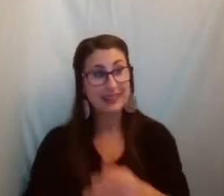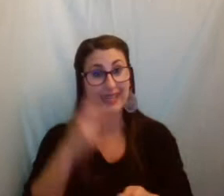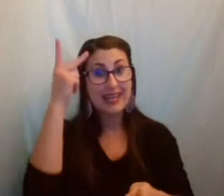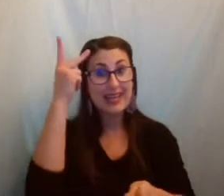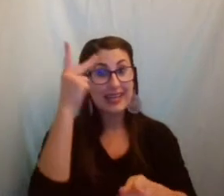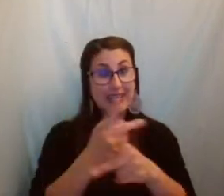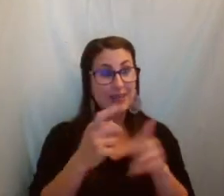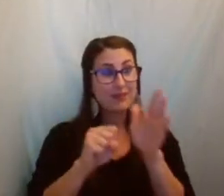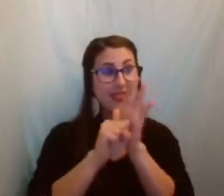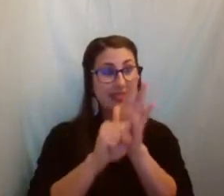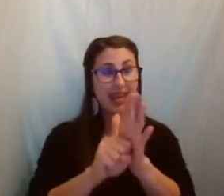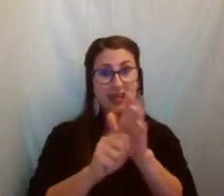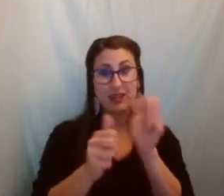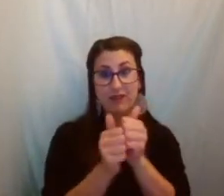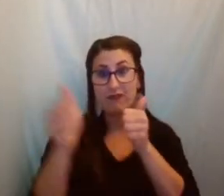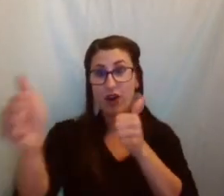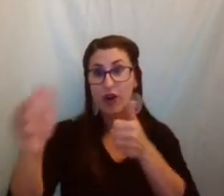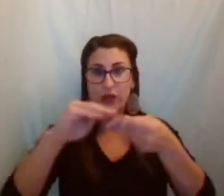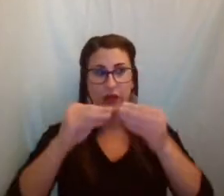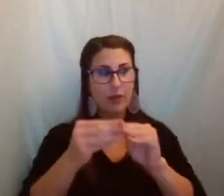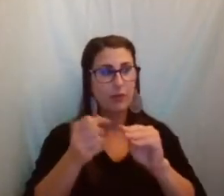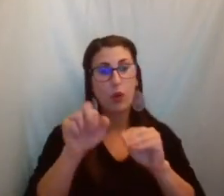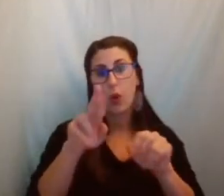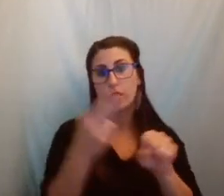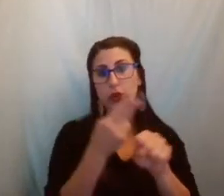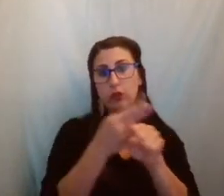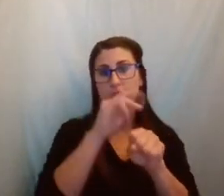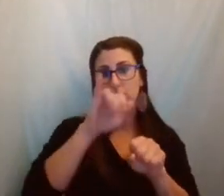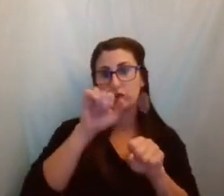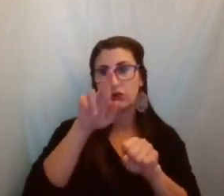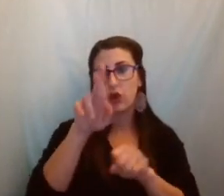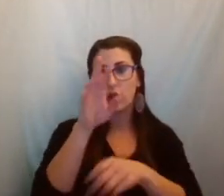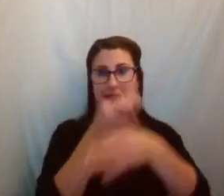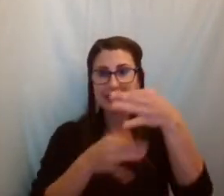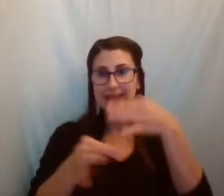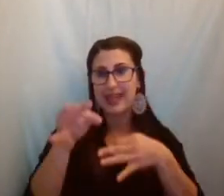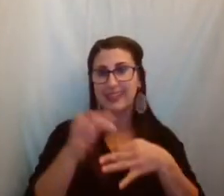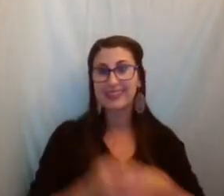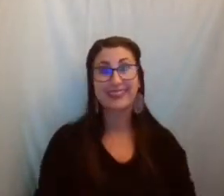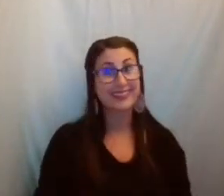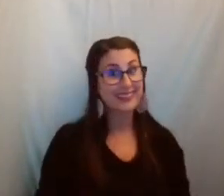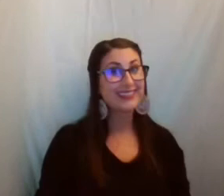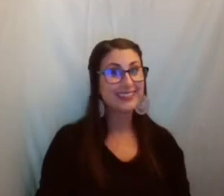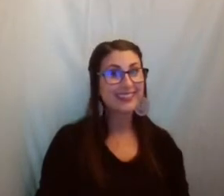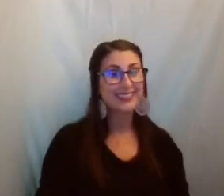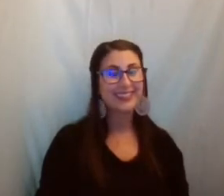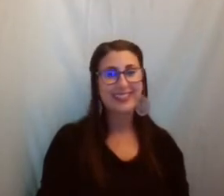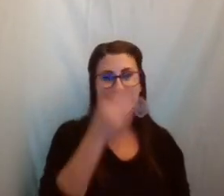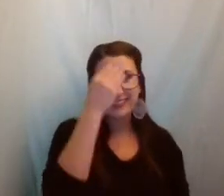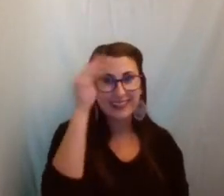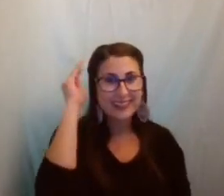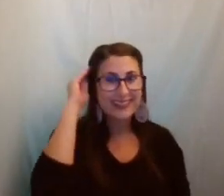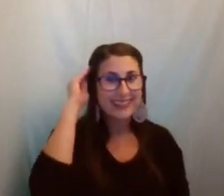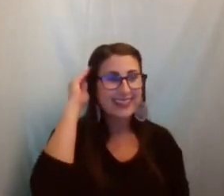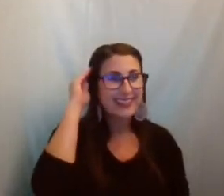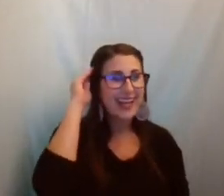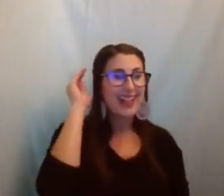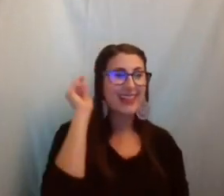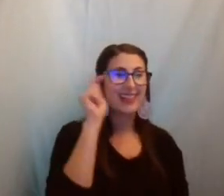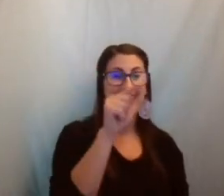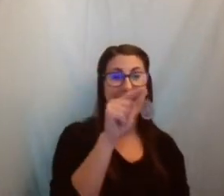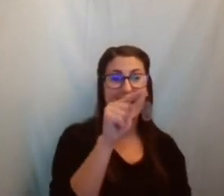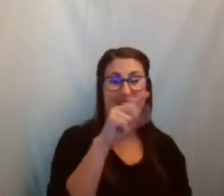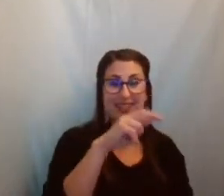different sign, subtract. Keep the sign of the farther number or use a jar instead. Alright, so keep in